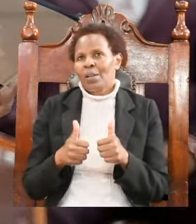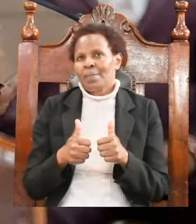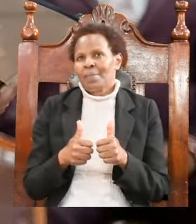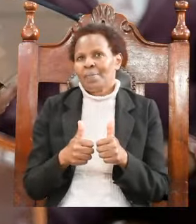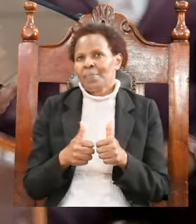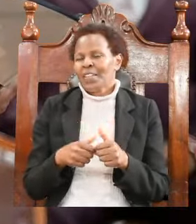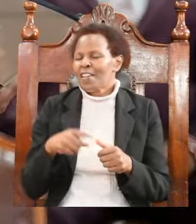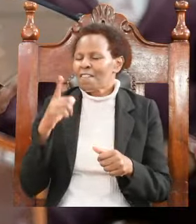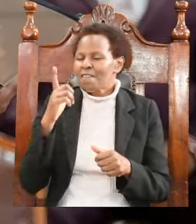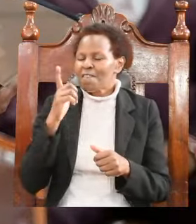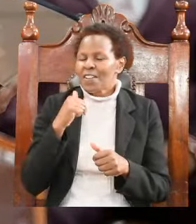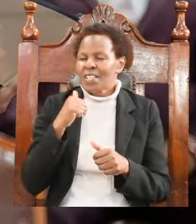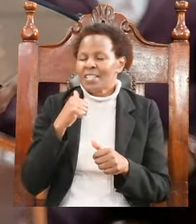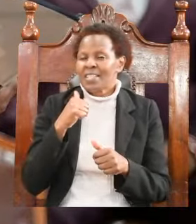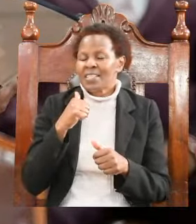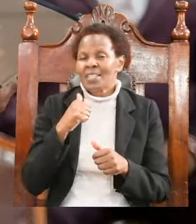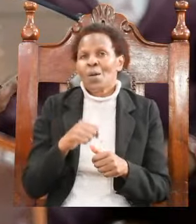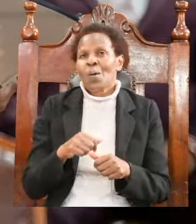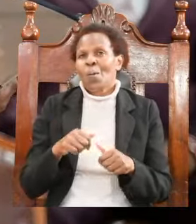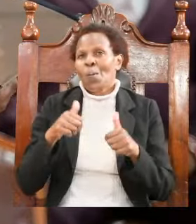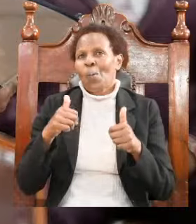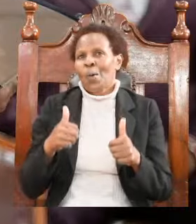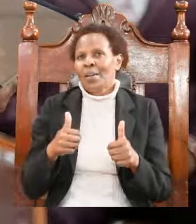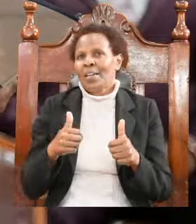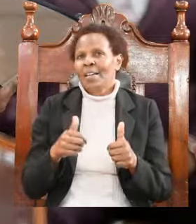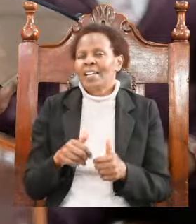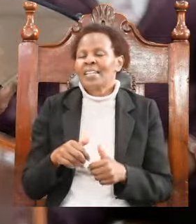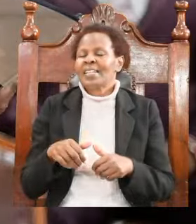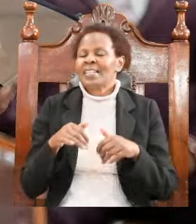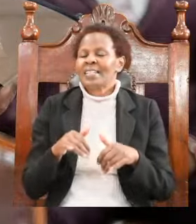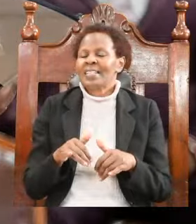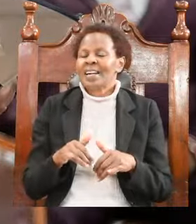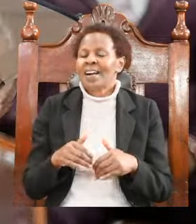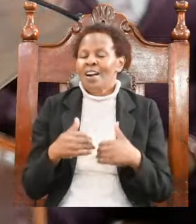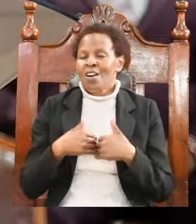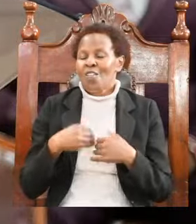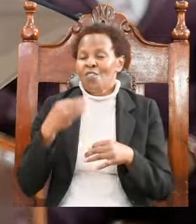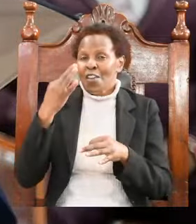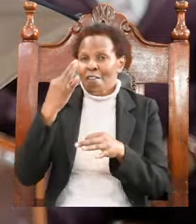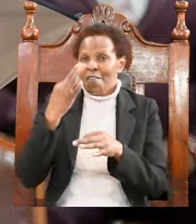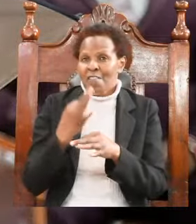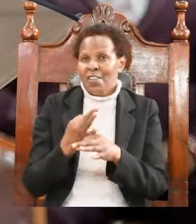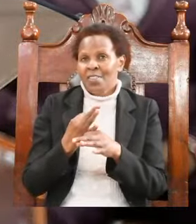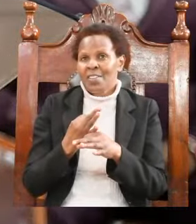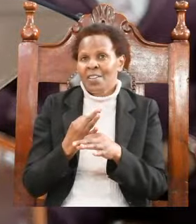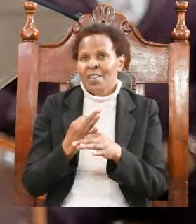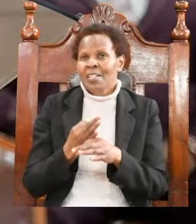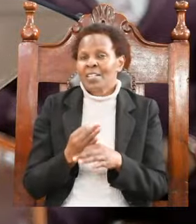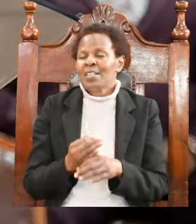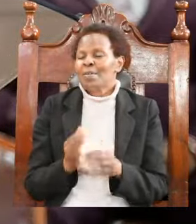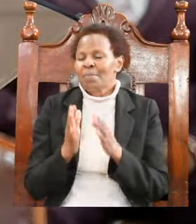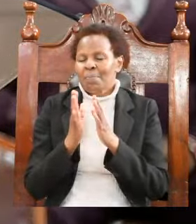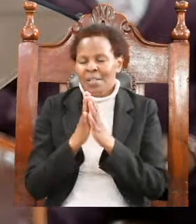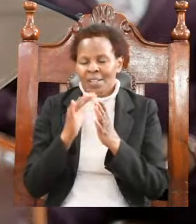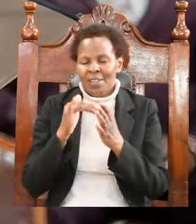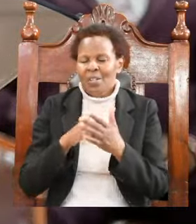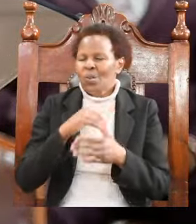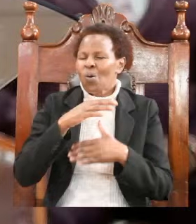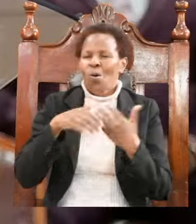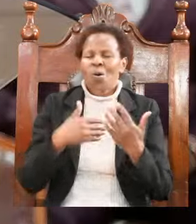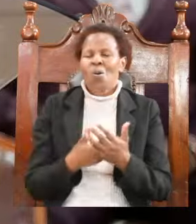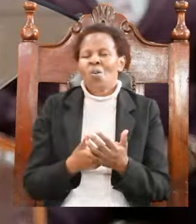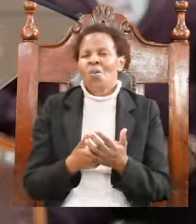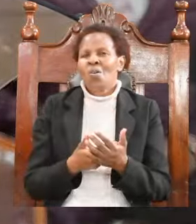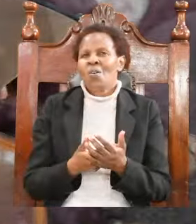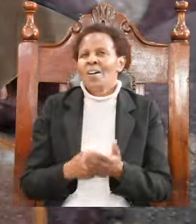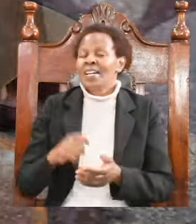have finished the race and I have kept the faith. How I pray that all of us can give such